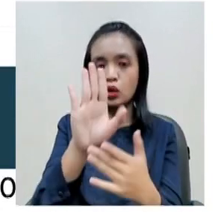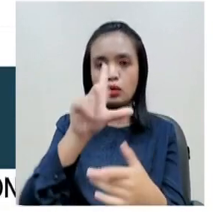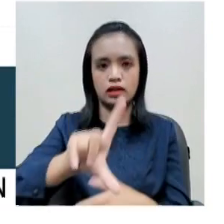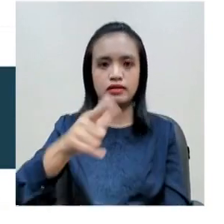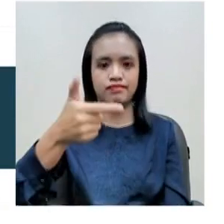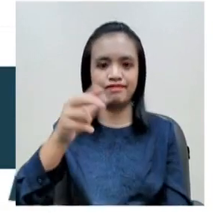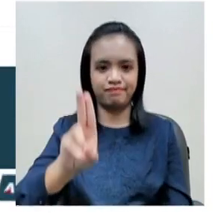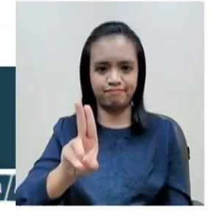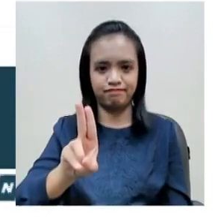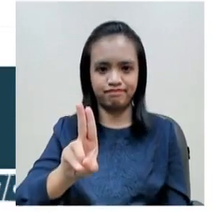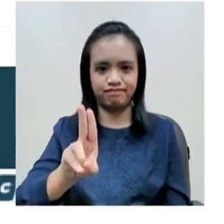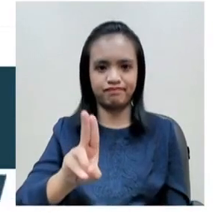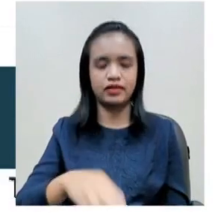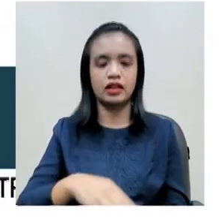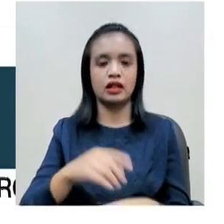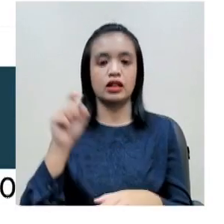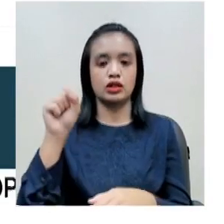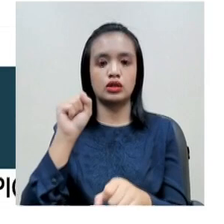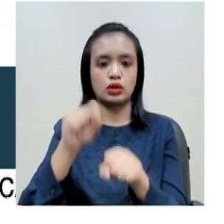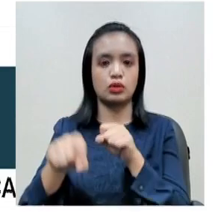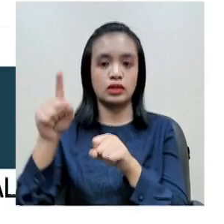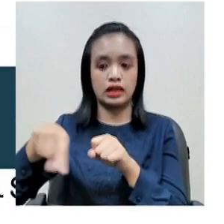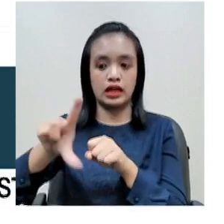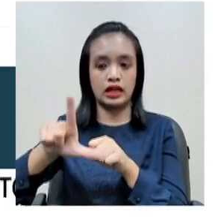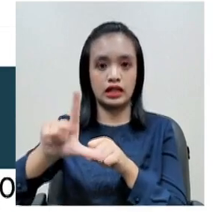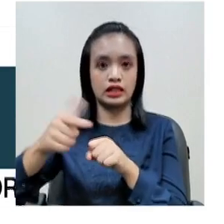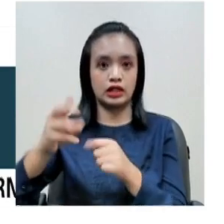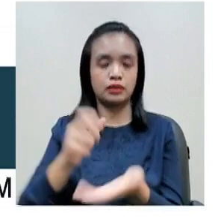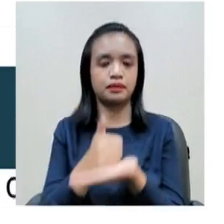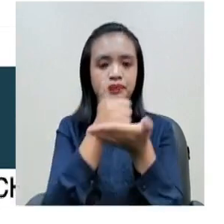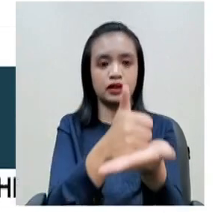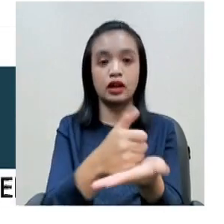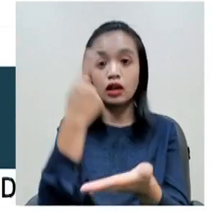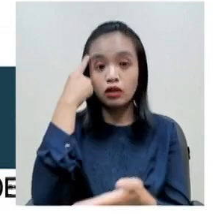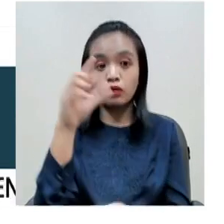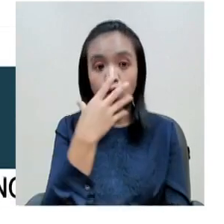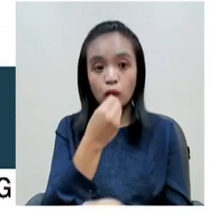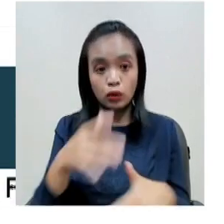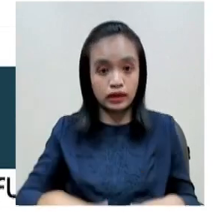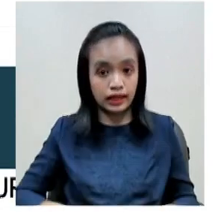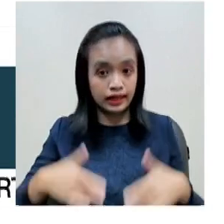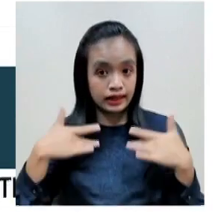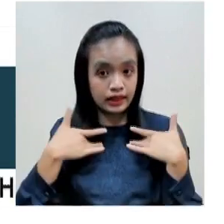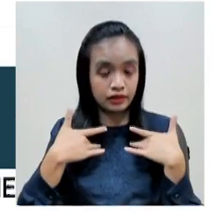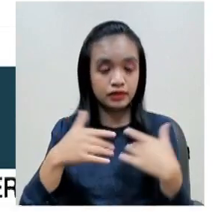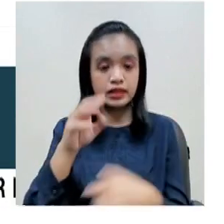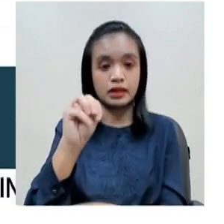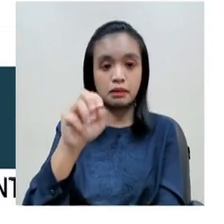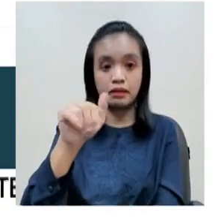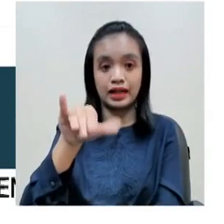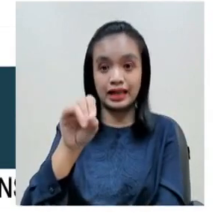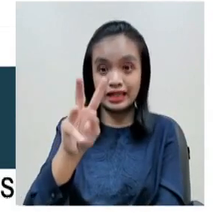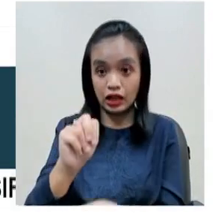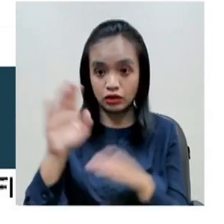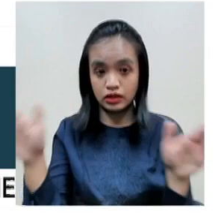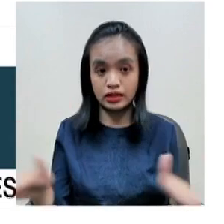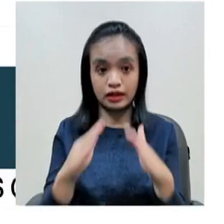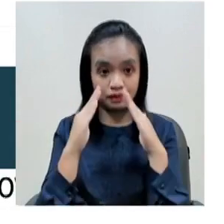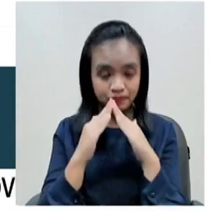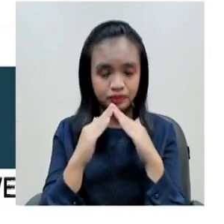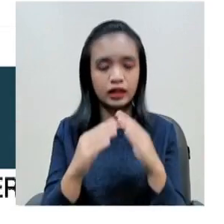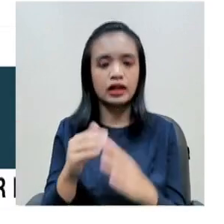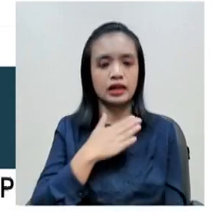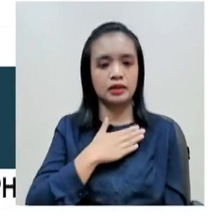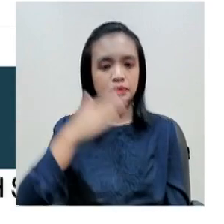government officials, and they will help you. Now, for residents of Mayon, Albay province around Mayon volcano, please